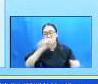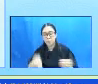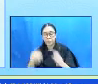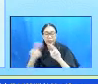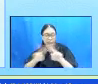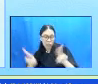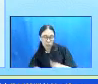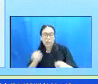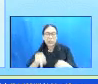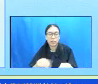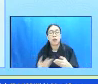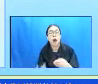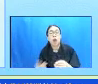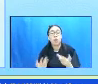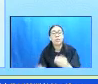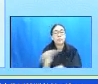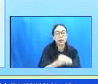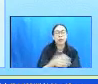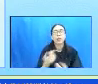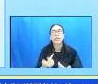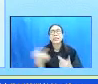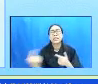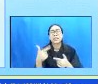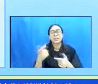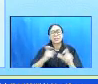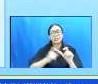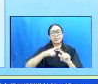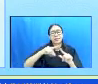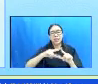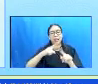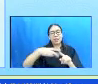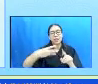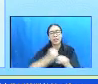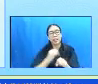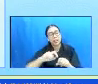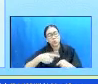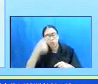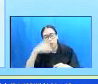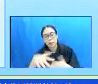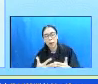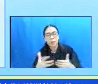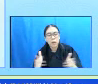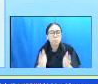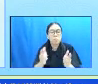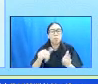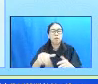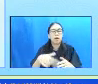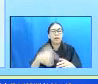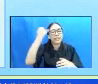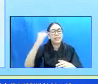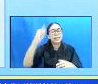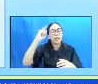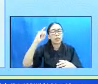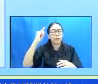local initiative, local practices as evident for the national policy or